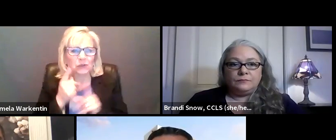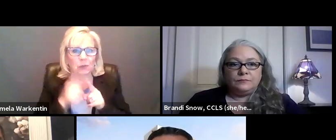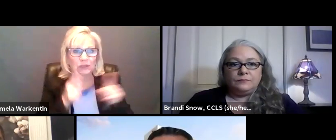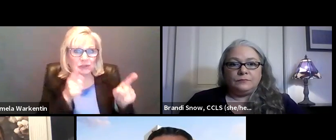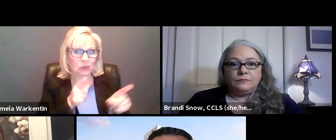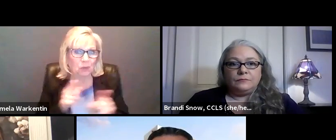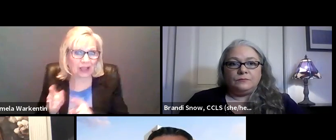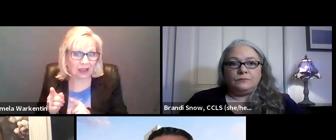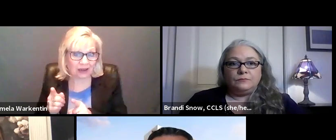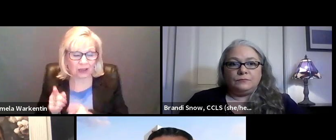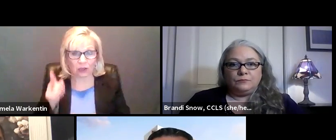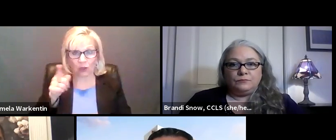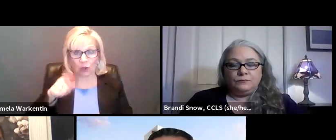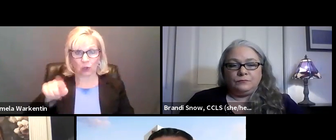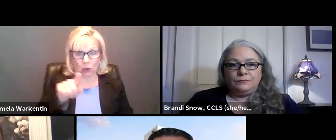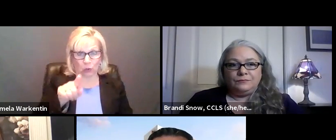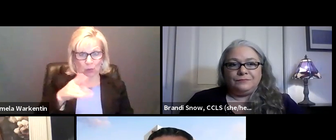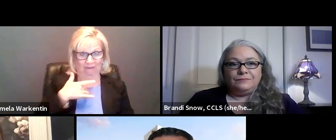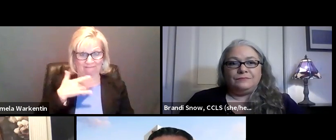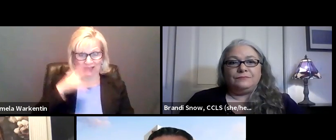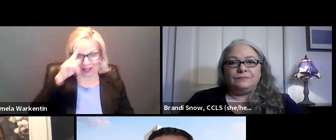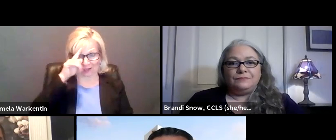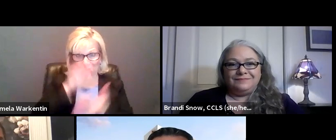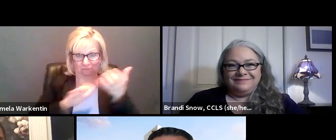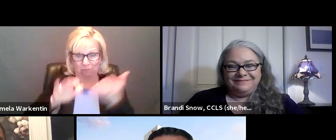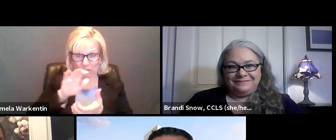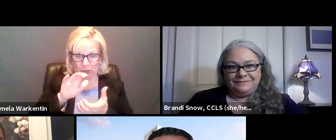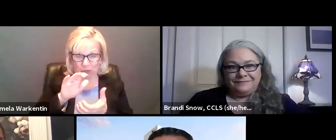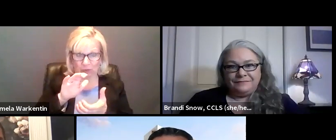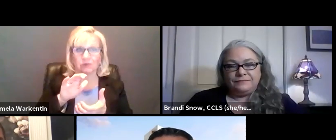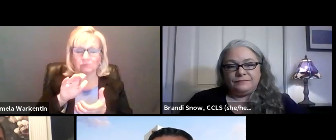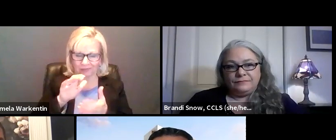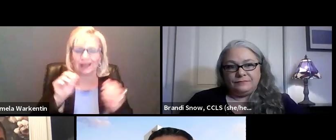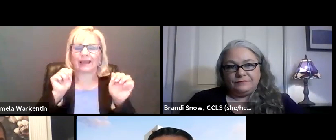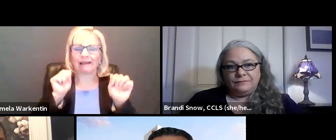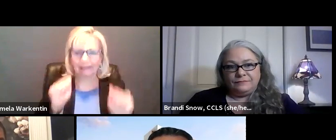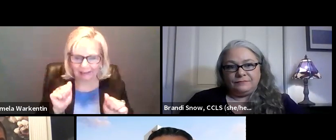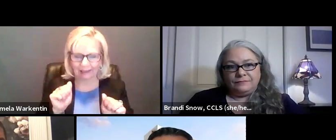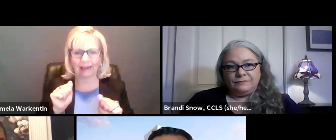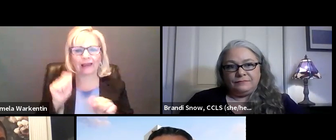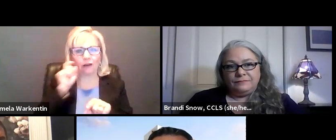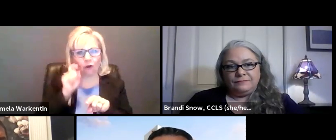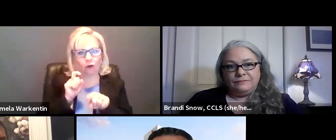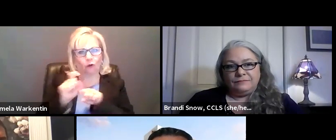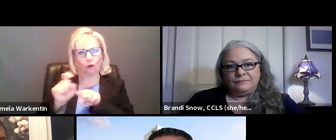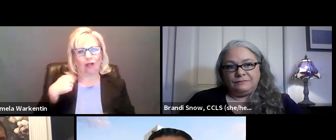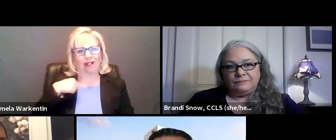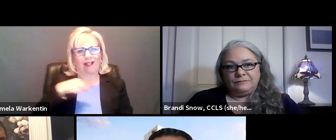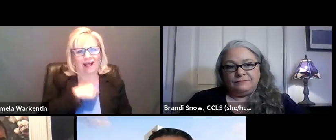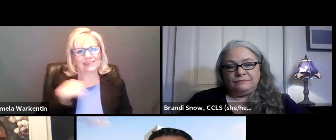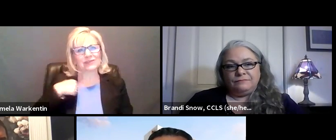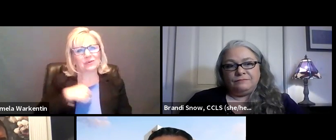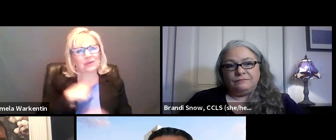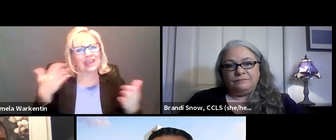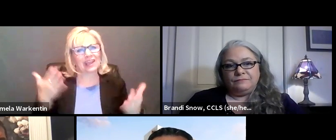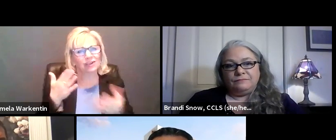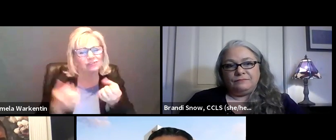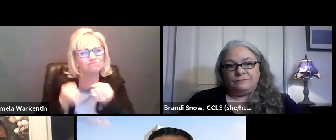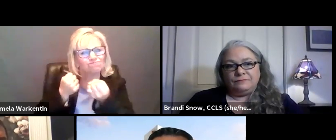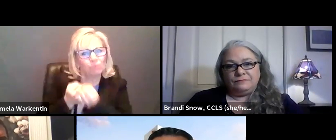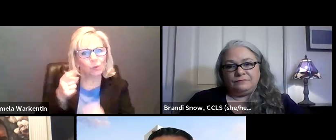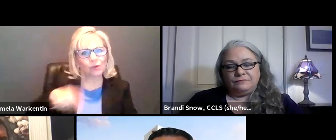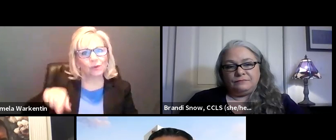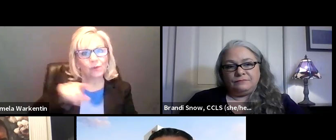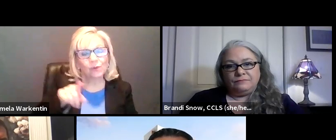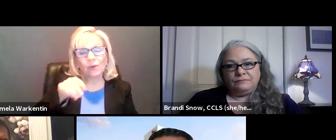thinking that you're confused, there are people to call. We're here for you. And so give us a call. If you're in